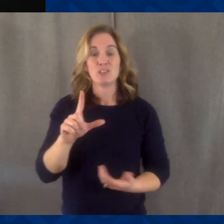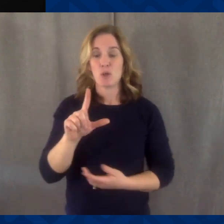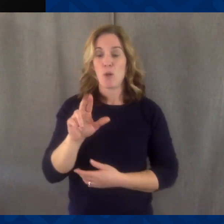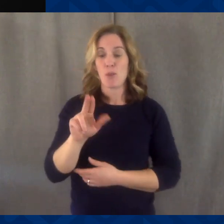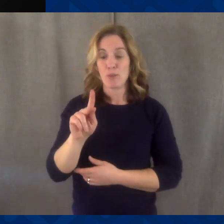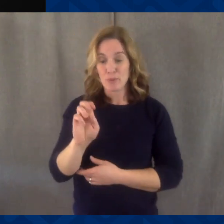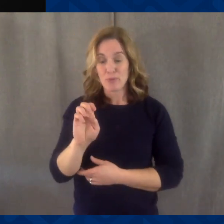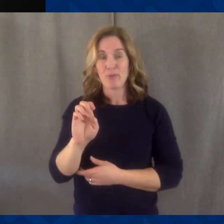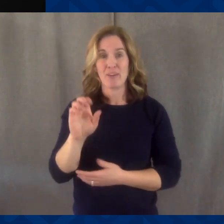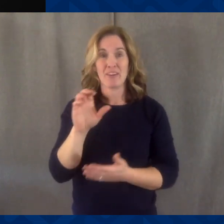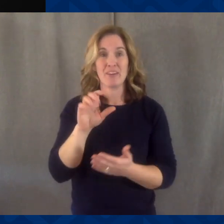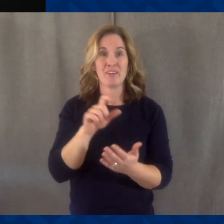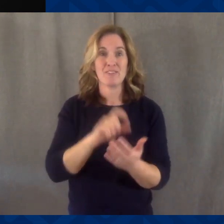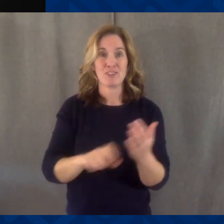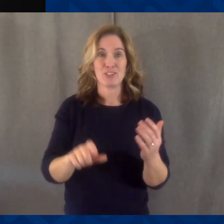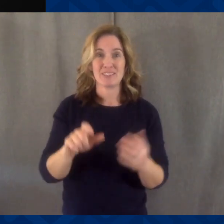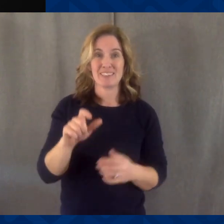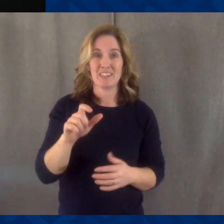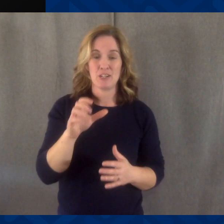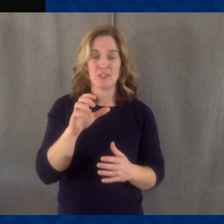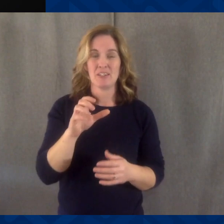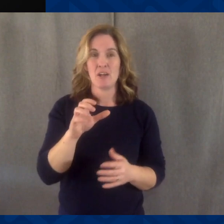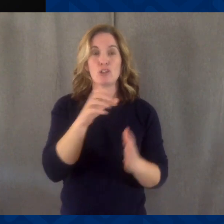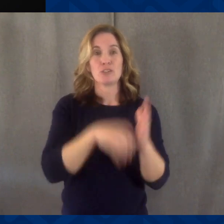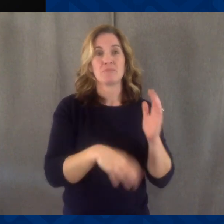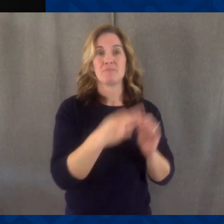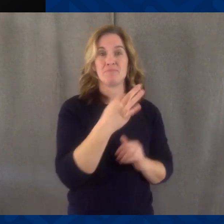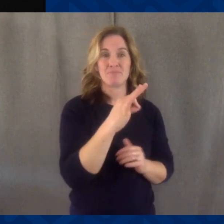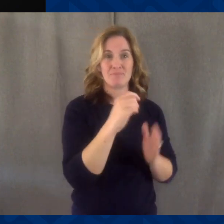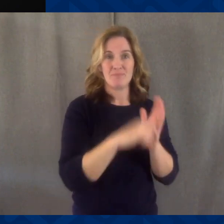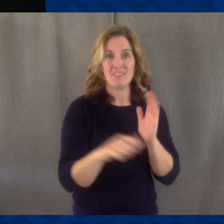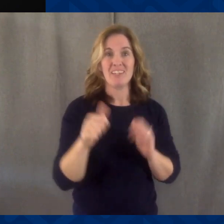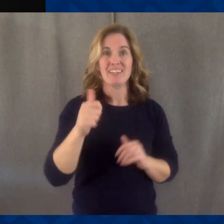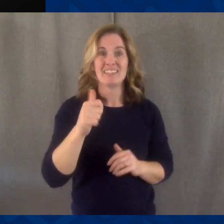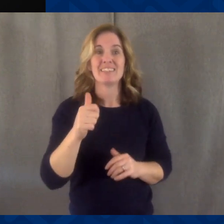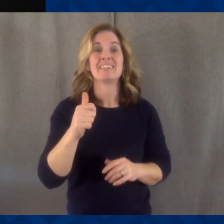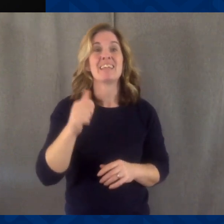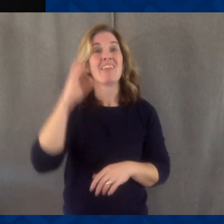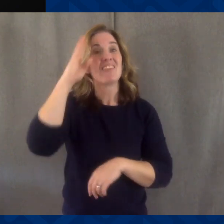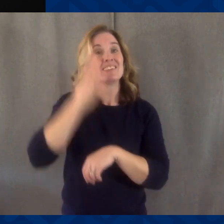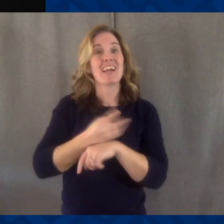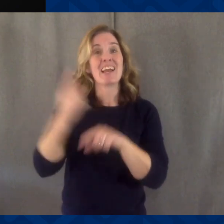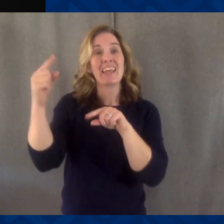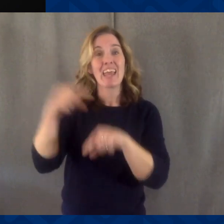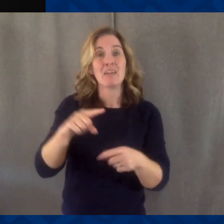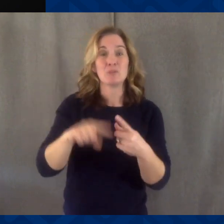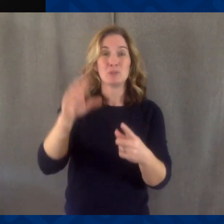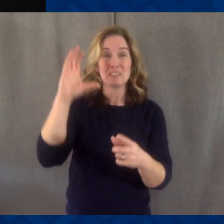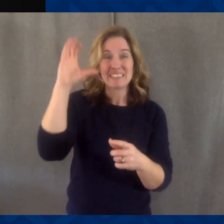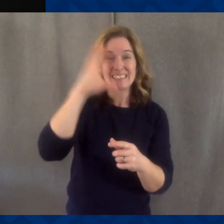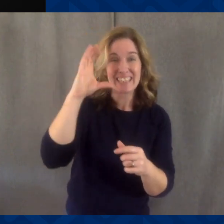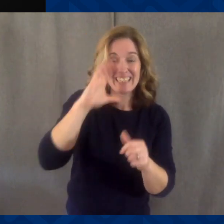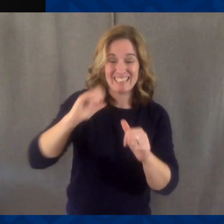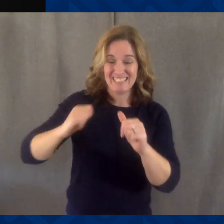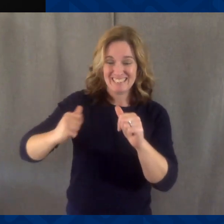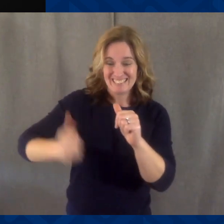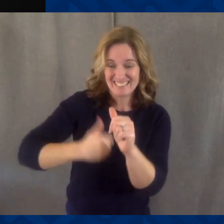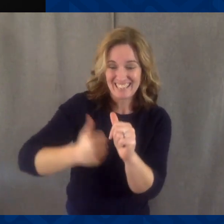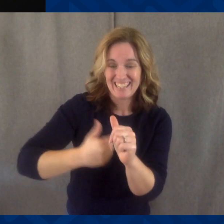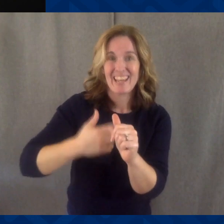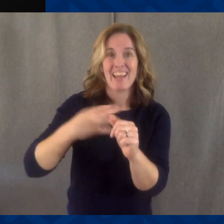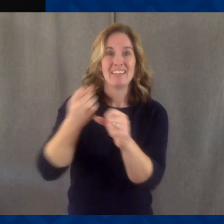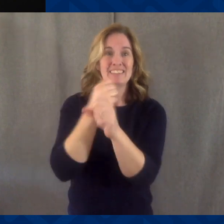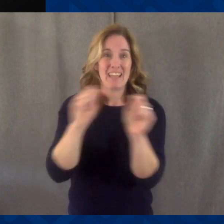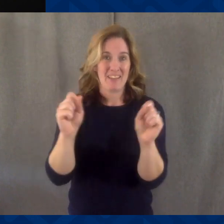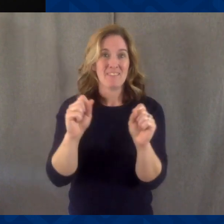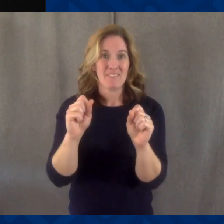Son of Man came to seek and to save the lost." Seek and to save. You got to get this, Vineyard Columbus. Our God is a